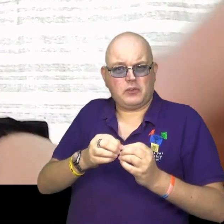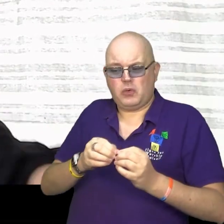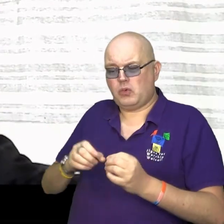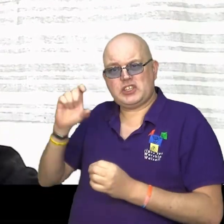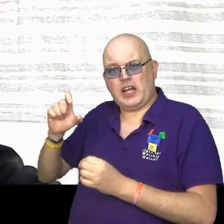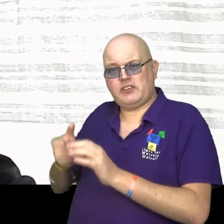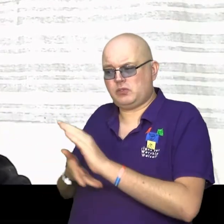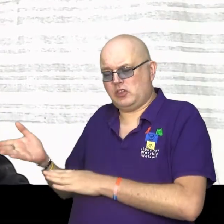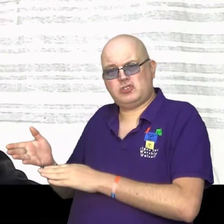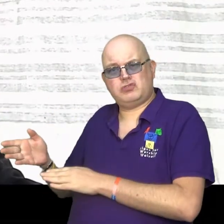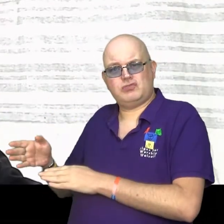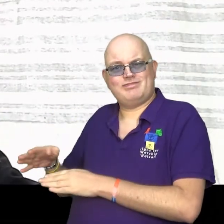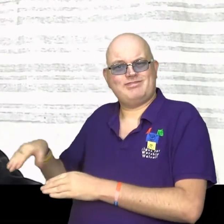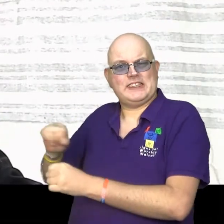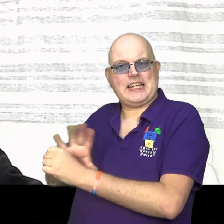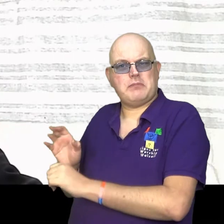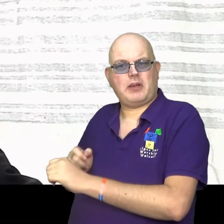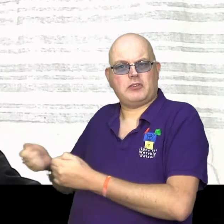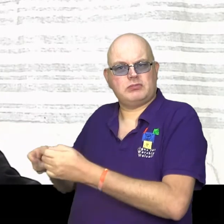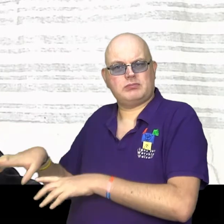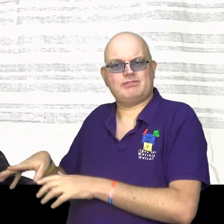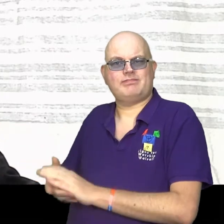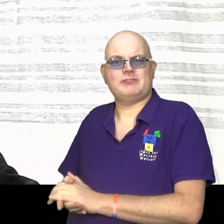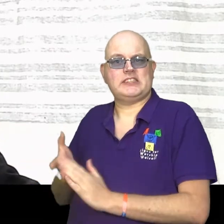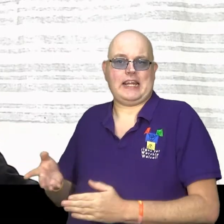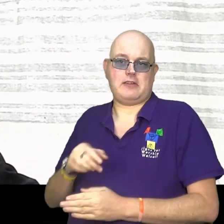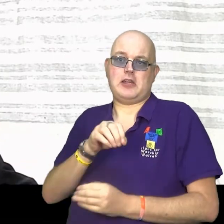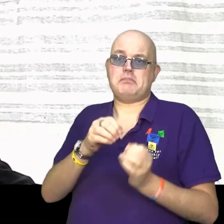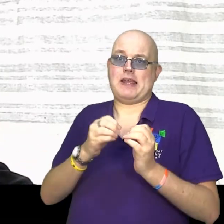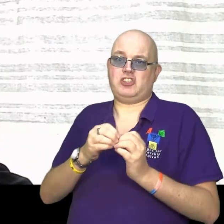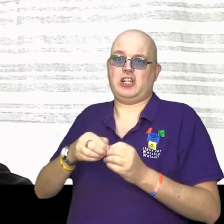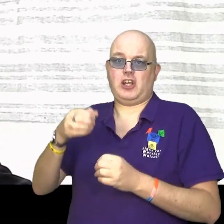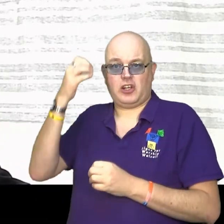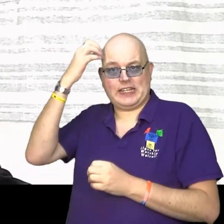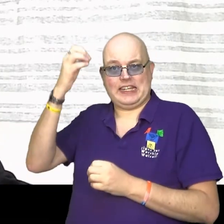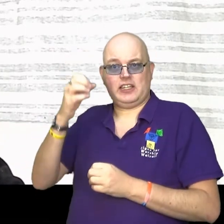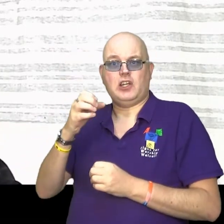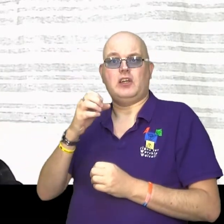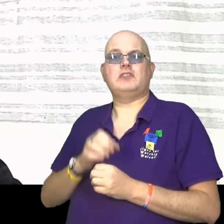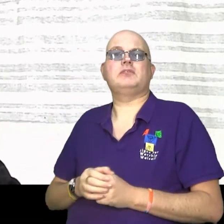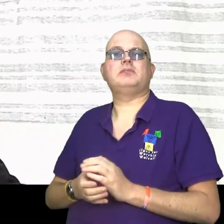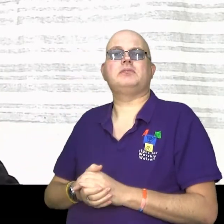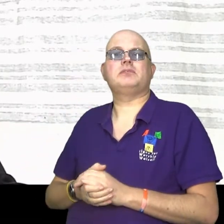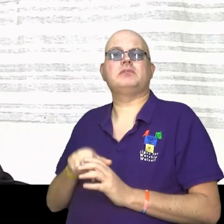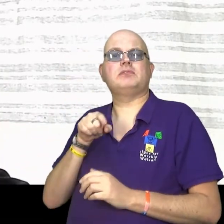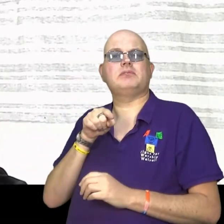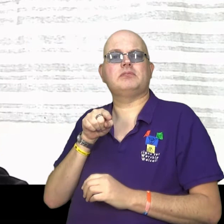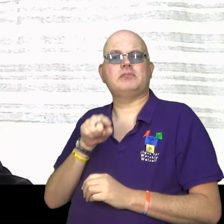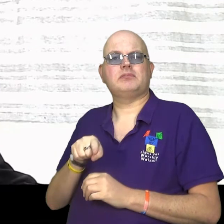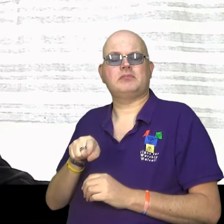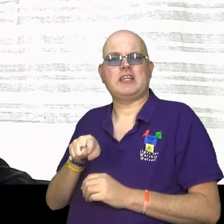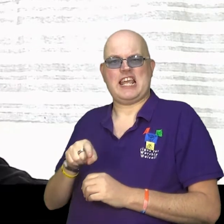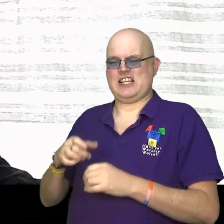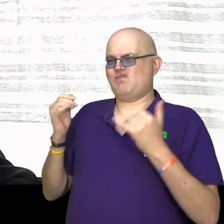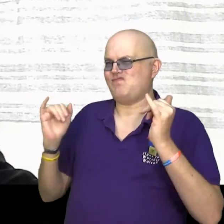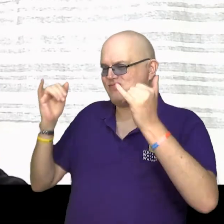and the Persians. And now here we are. Belshazzar is king, or co-king, co-regent, and